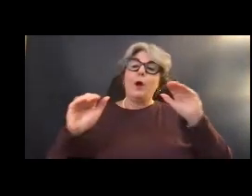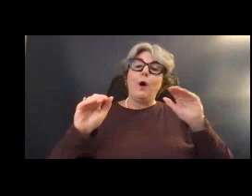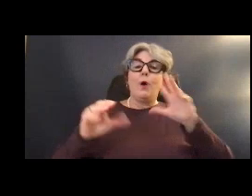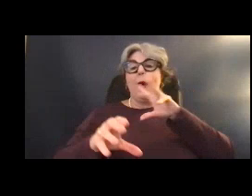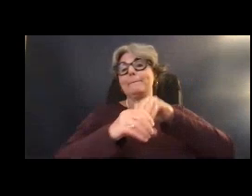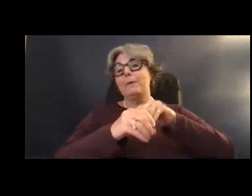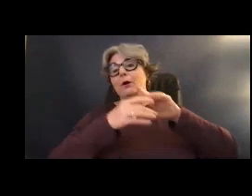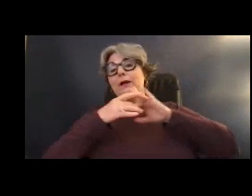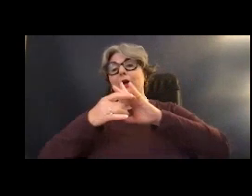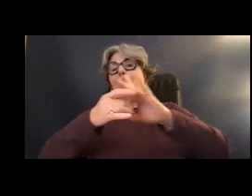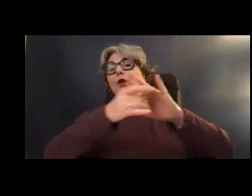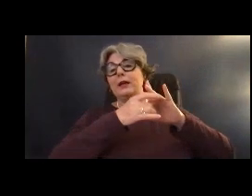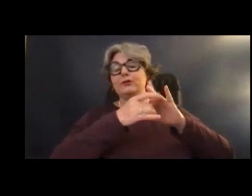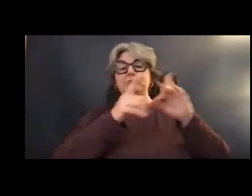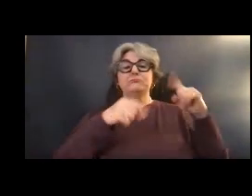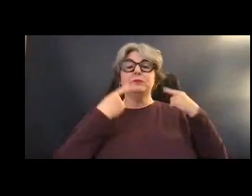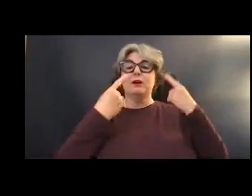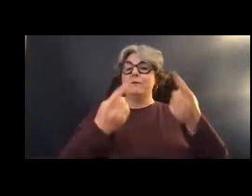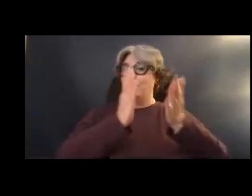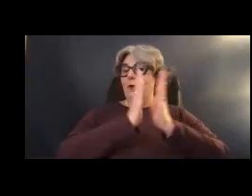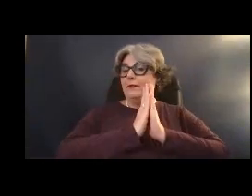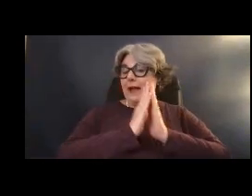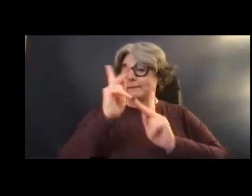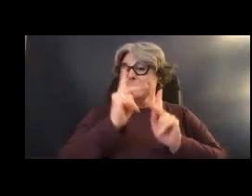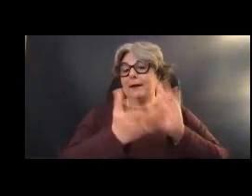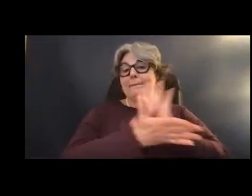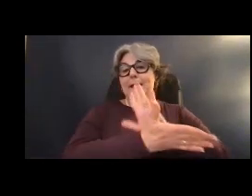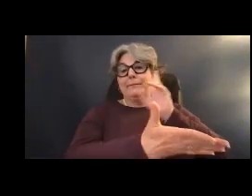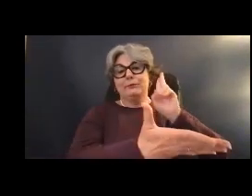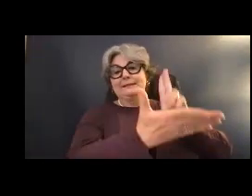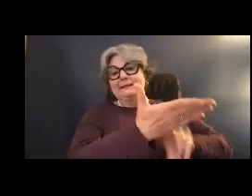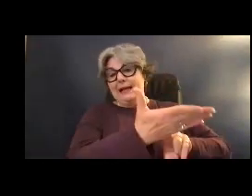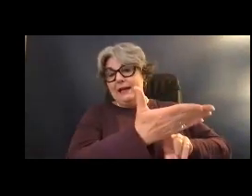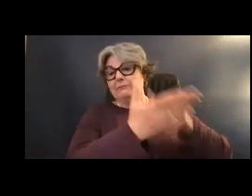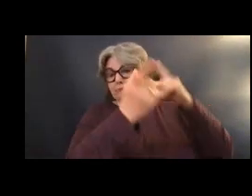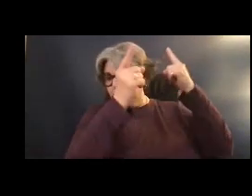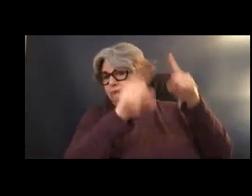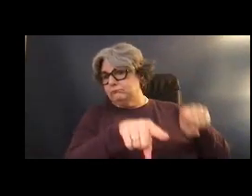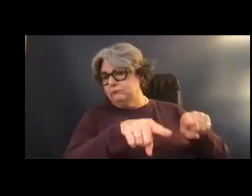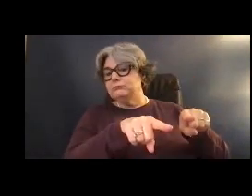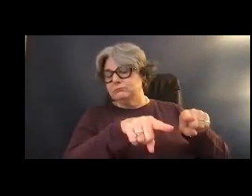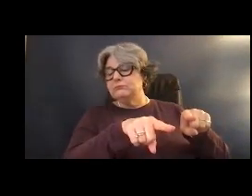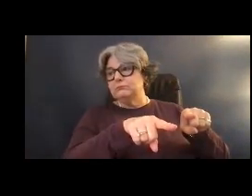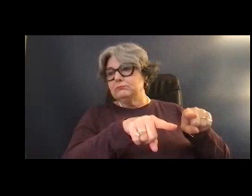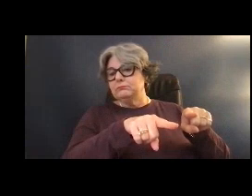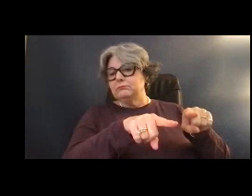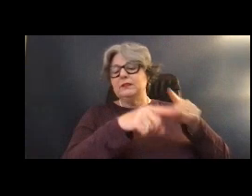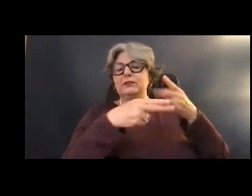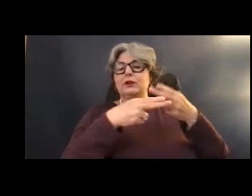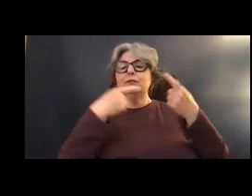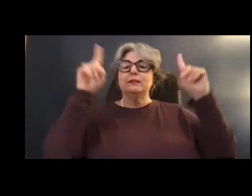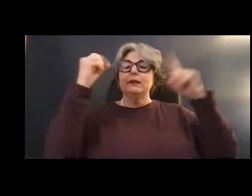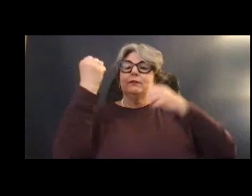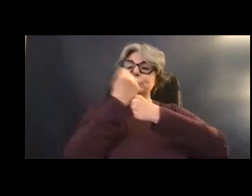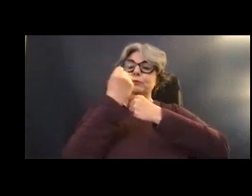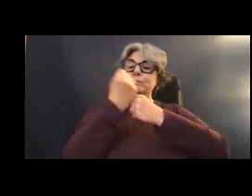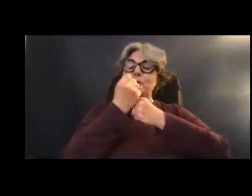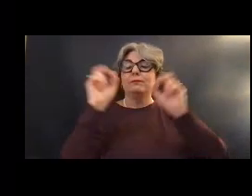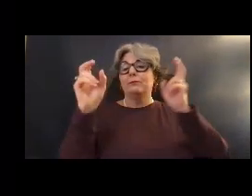the coalition. So all we've done is ask just to sign a coalition, a declaration of support saying we want to